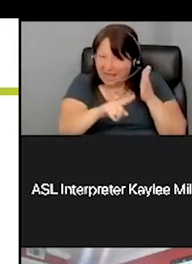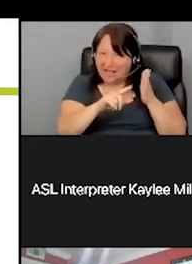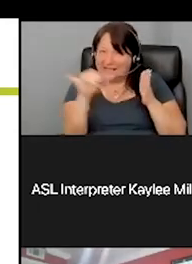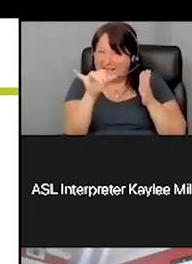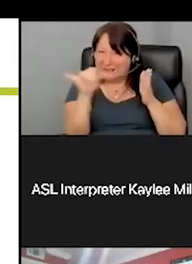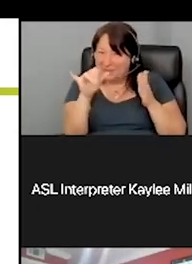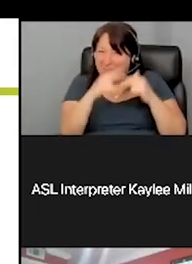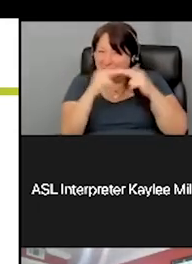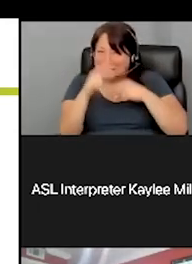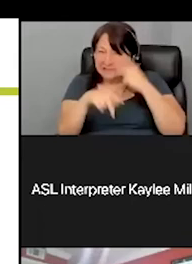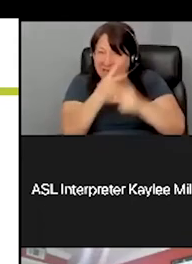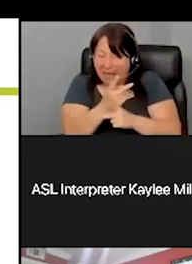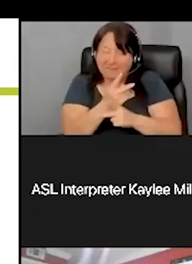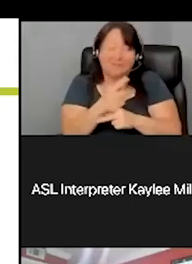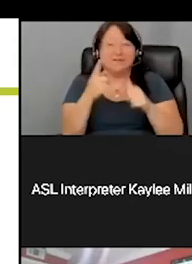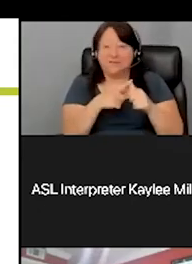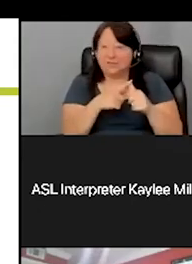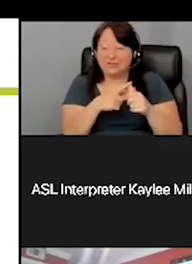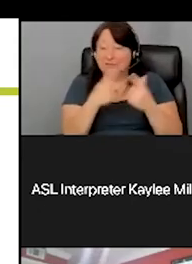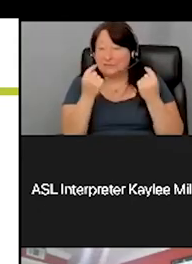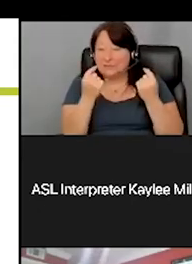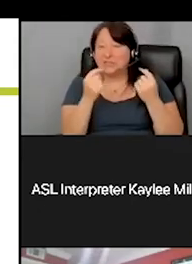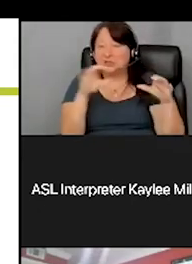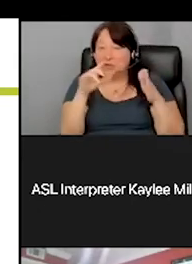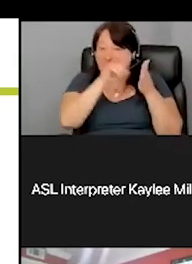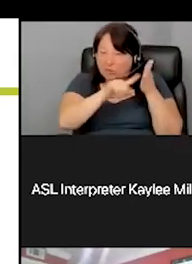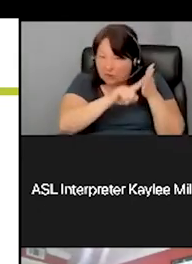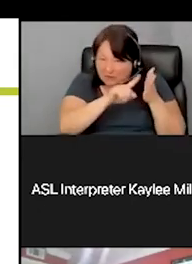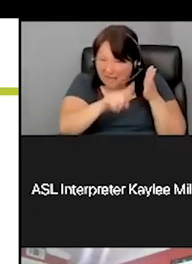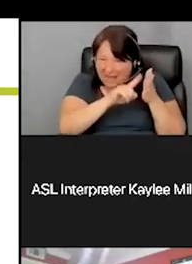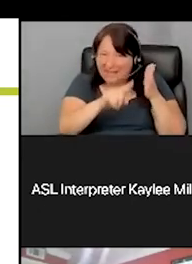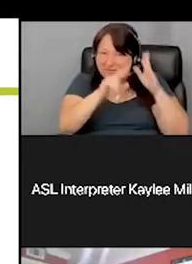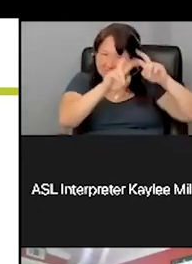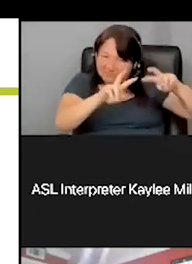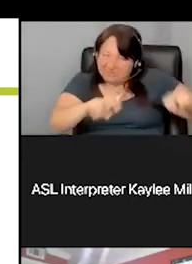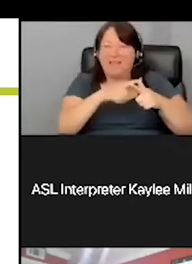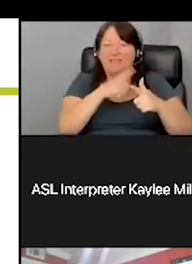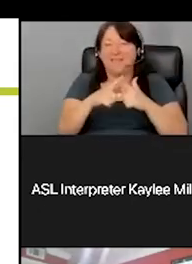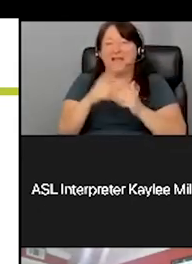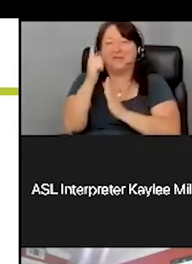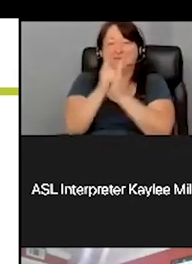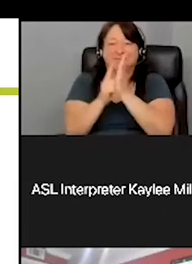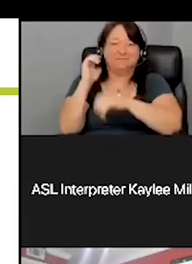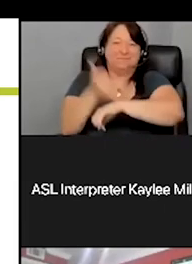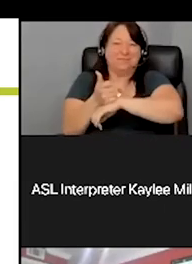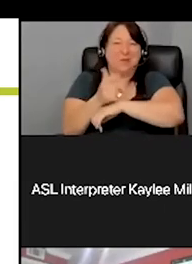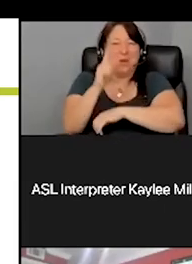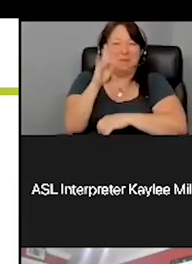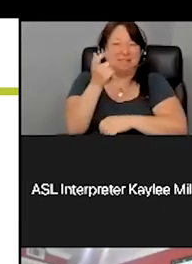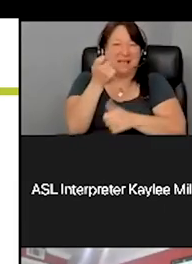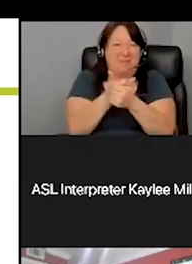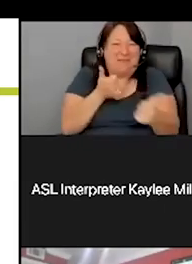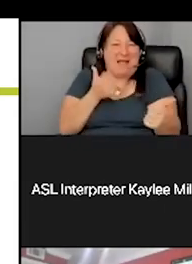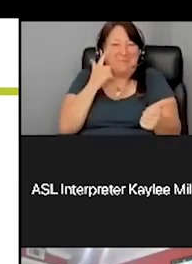the first step to do an ordinance is to do a survey, then comes the ordinance. So Long Beach is a little bit behind on that because they're gonna start